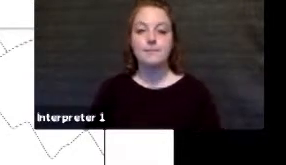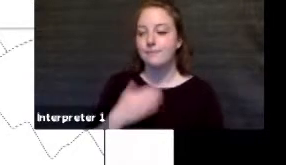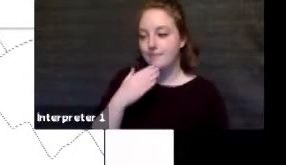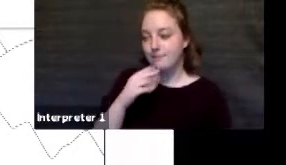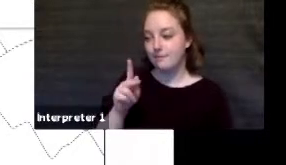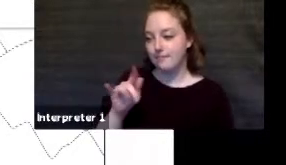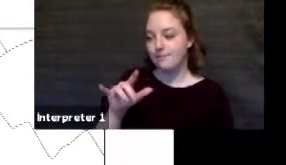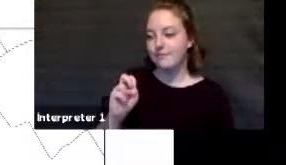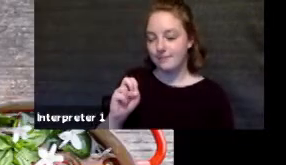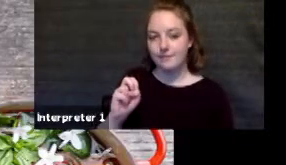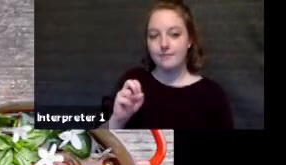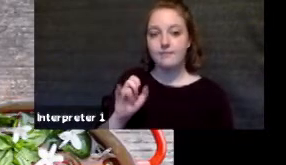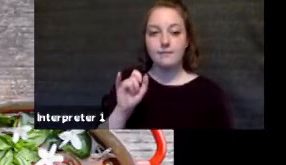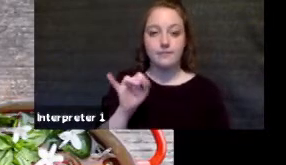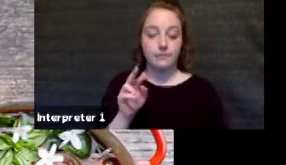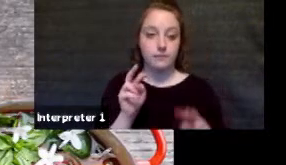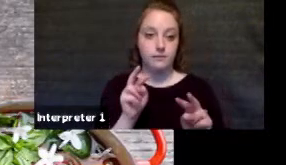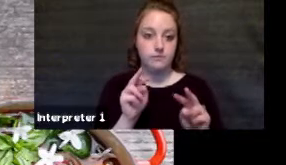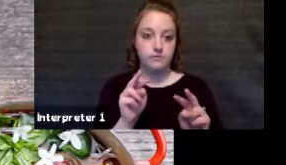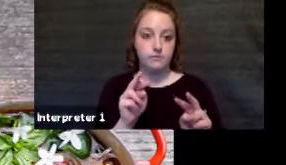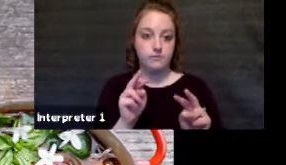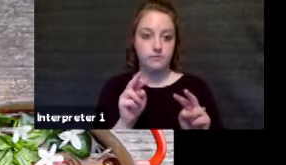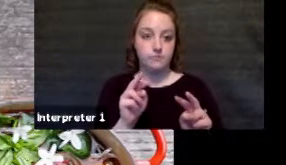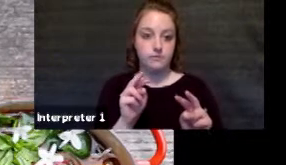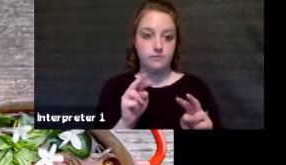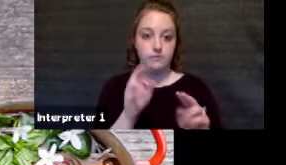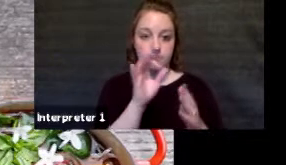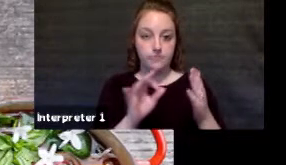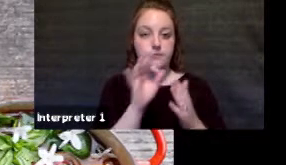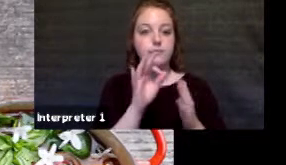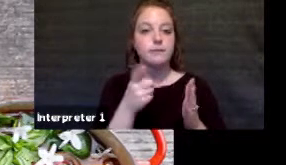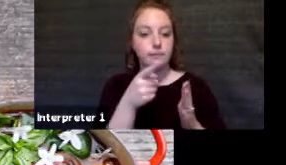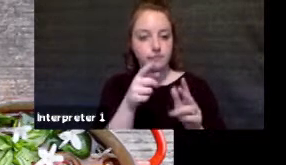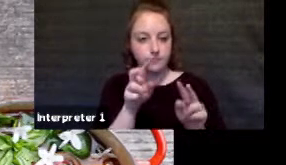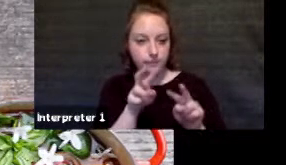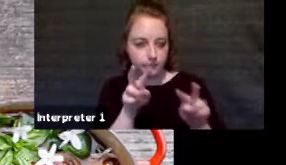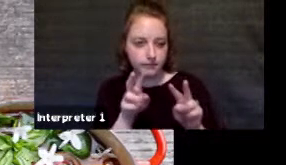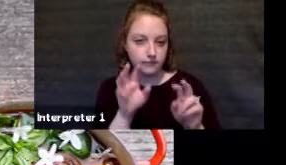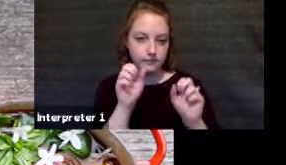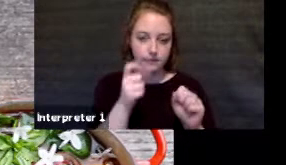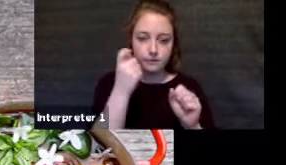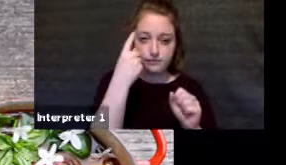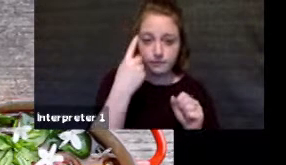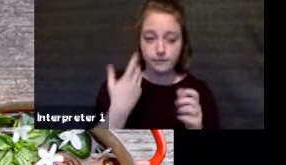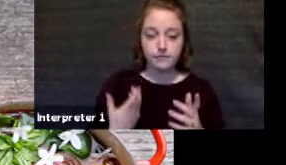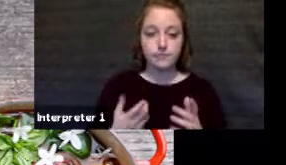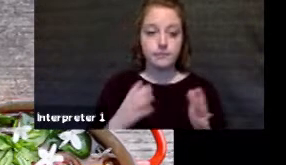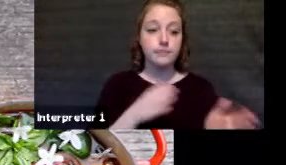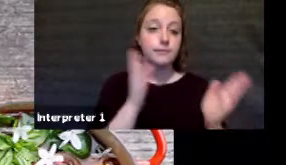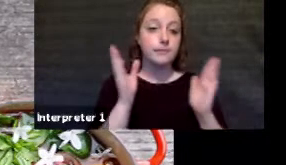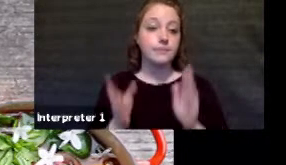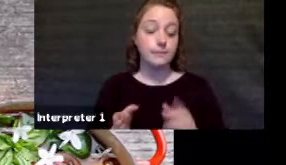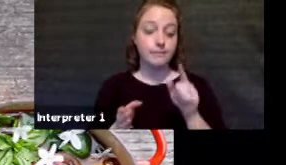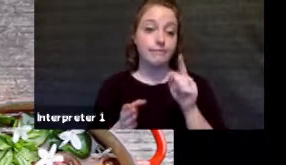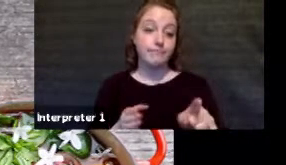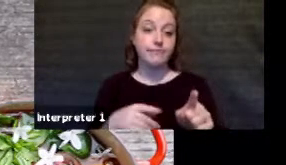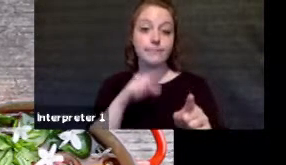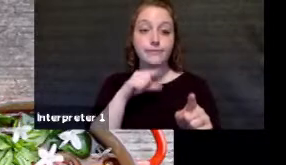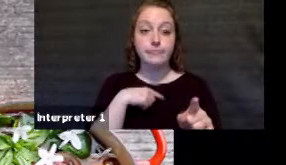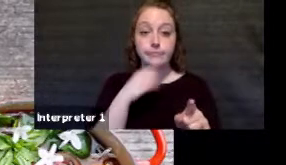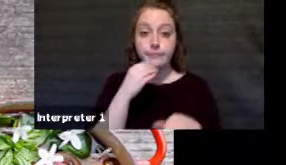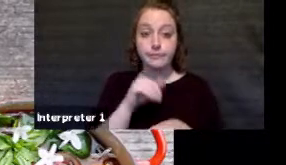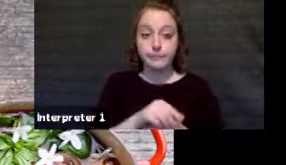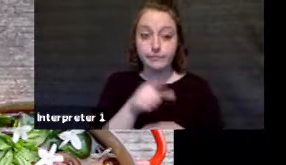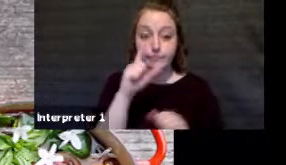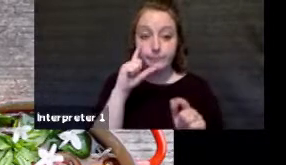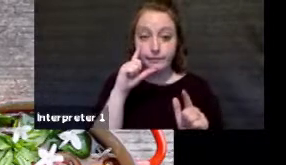think if you stare at the dots long enough, they do make a picture for you. Hopefully it's maybe that of Thanksgiving dinner here. But I really